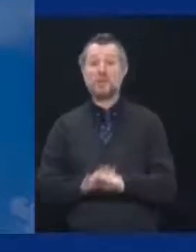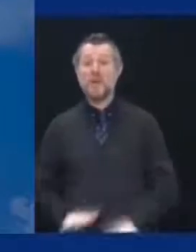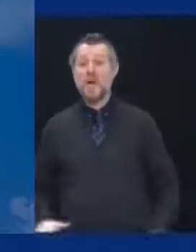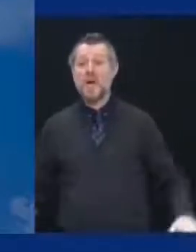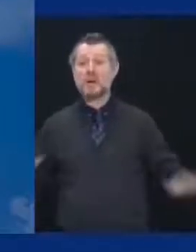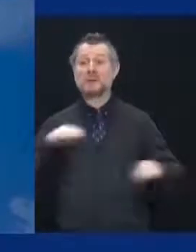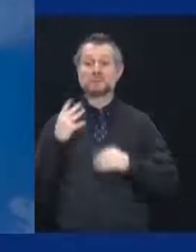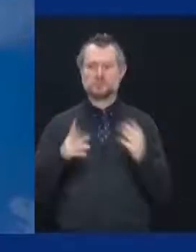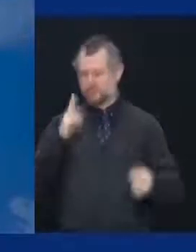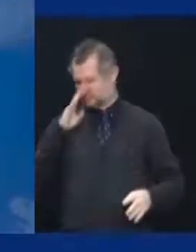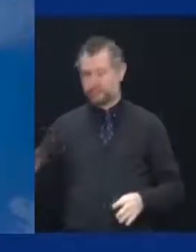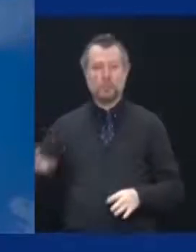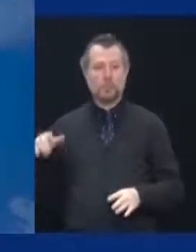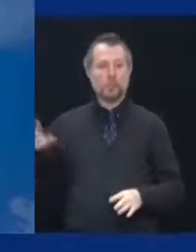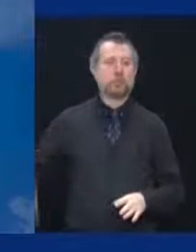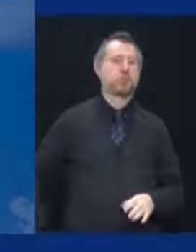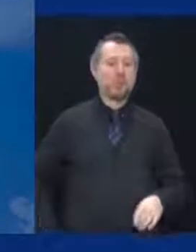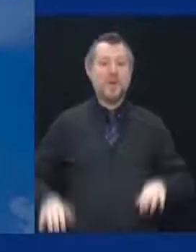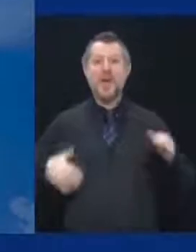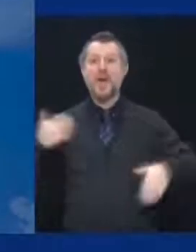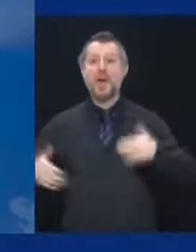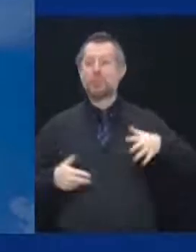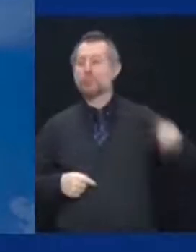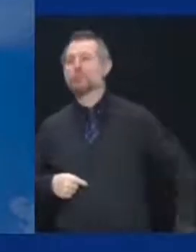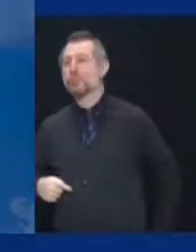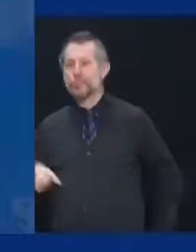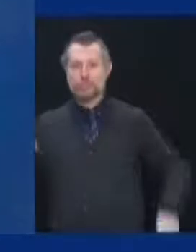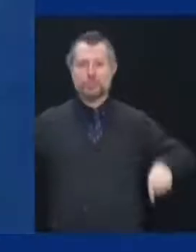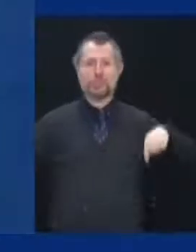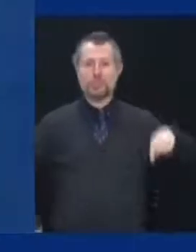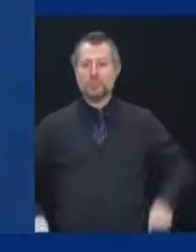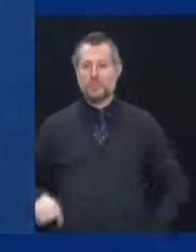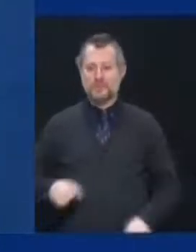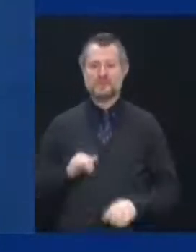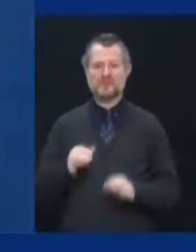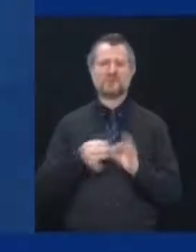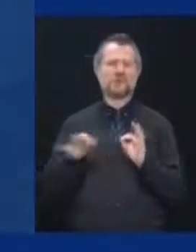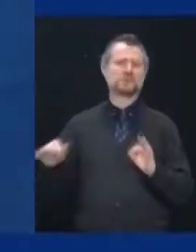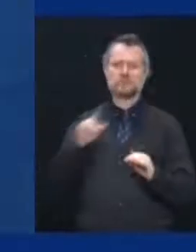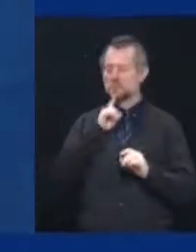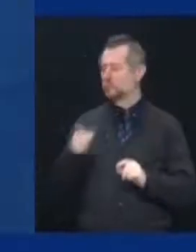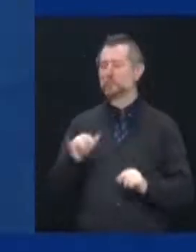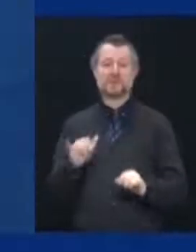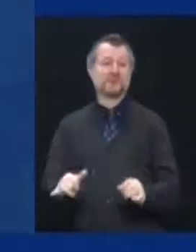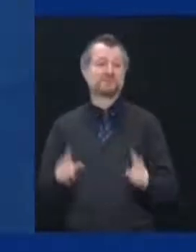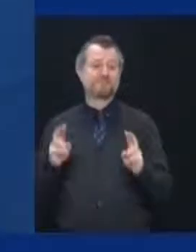out. A.J. Parkinson, truer words were never spoken.